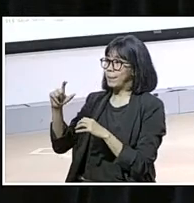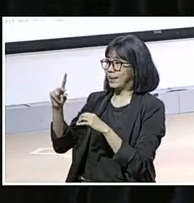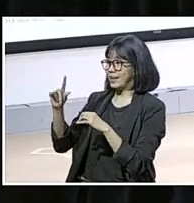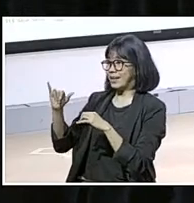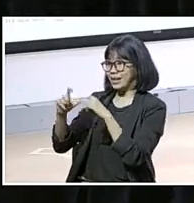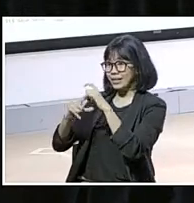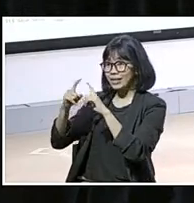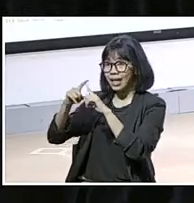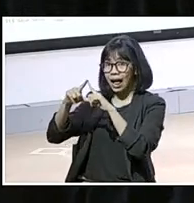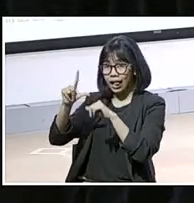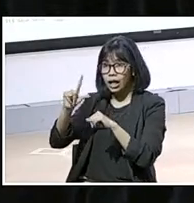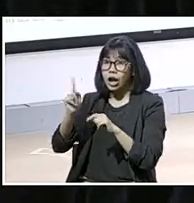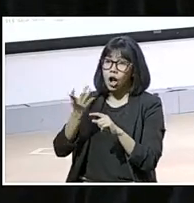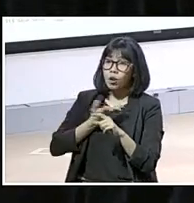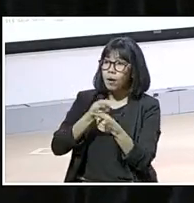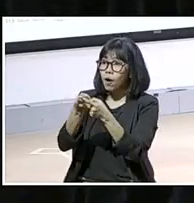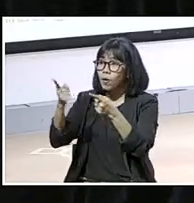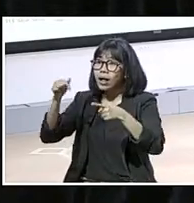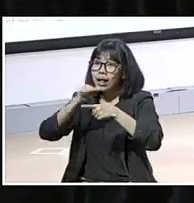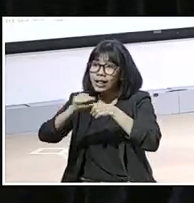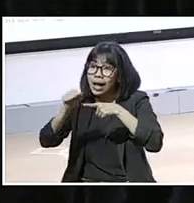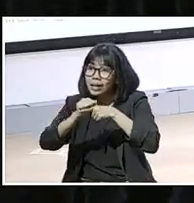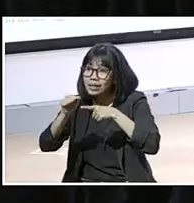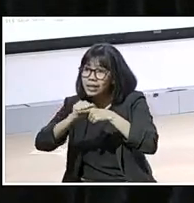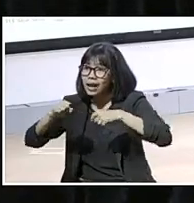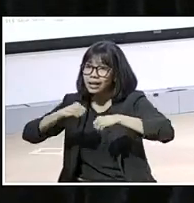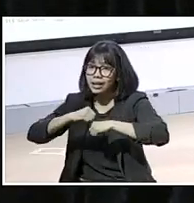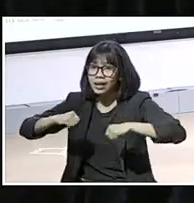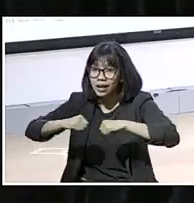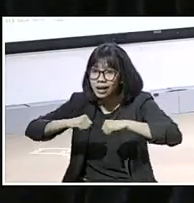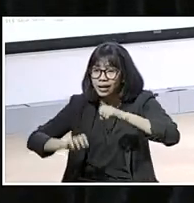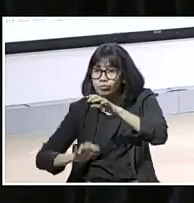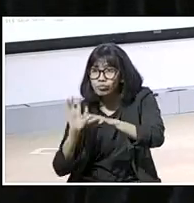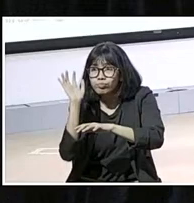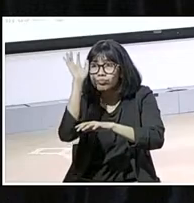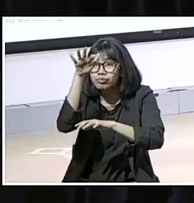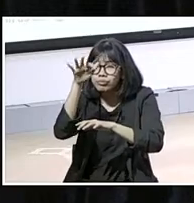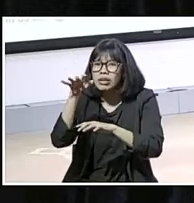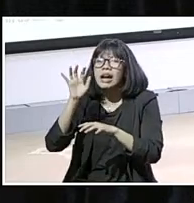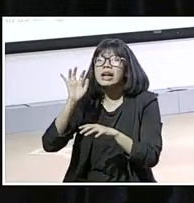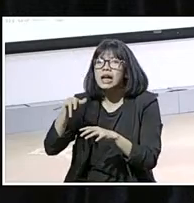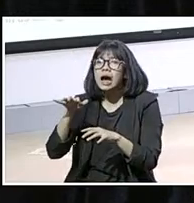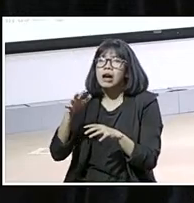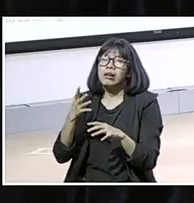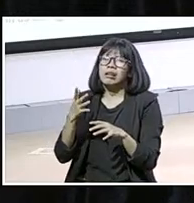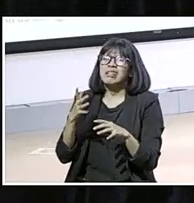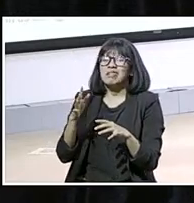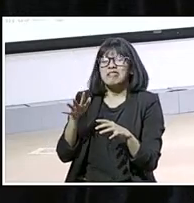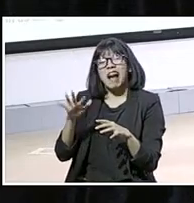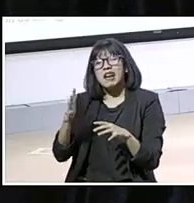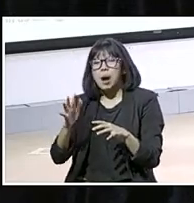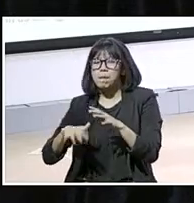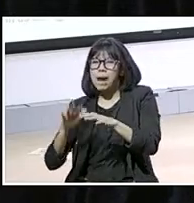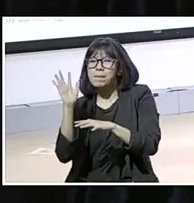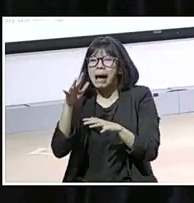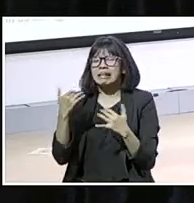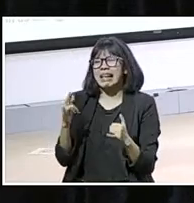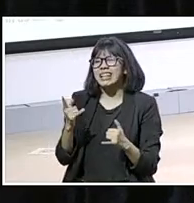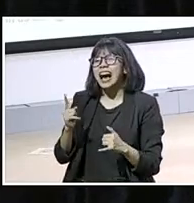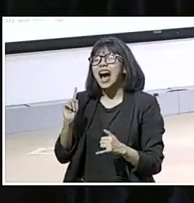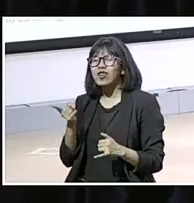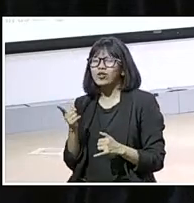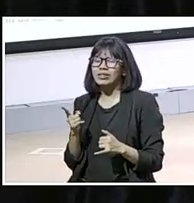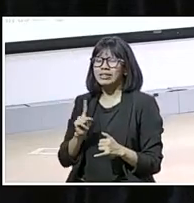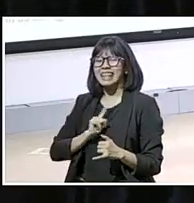training for sports, and basketball in particular, is a very lonely endeavor. If I could tell you the amount